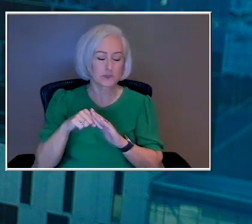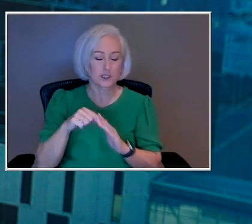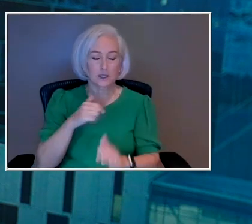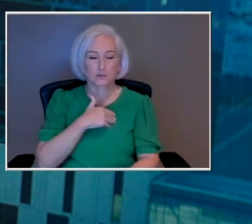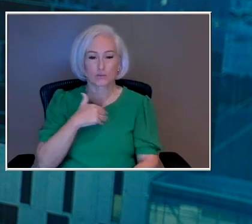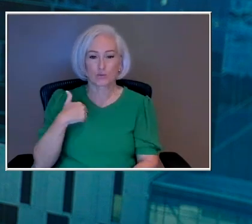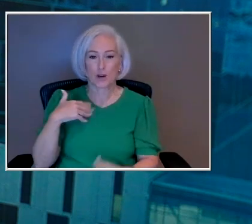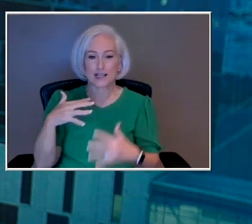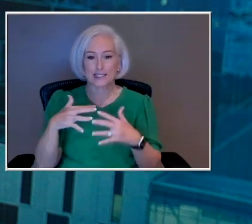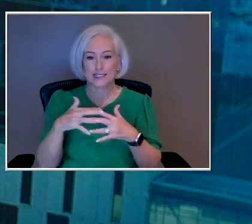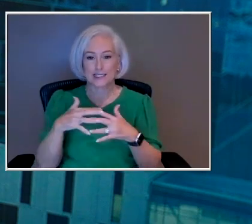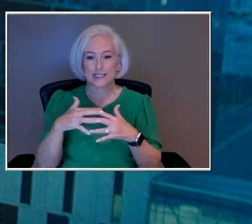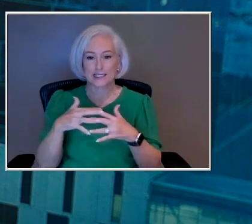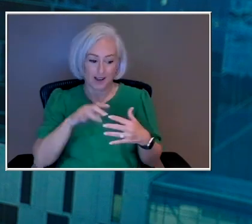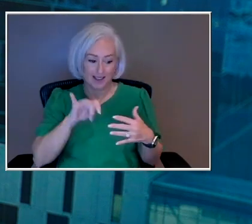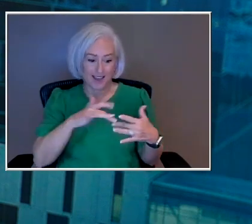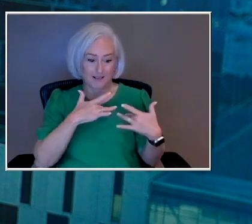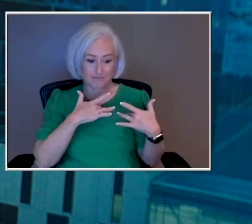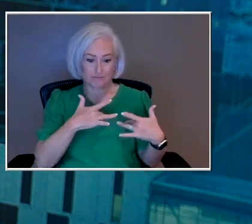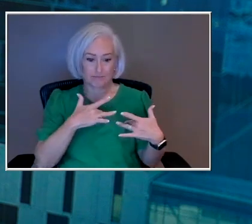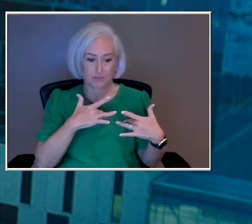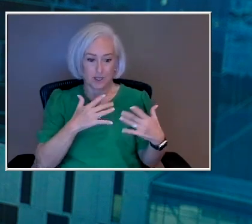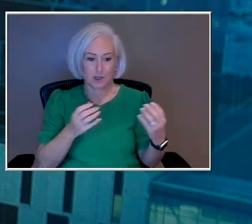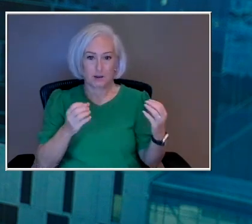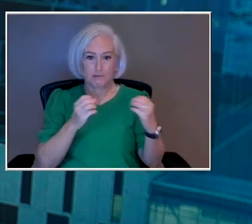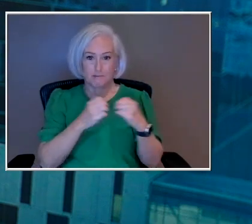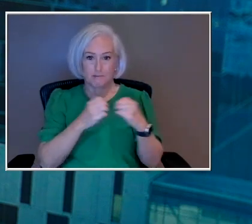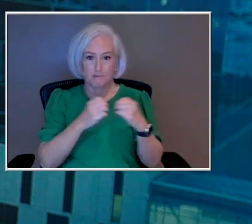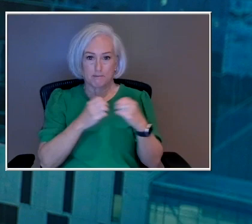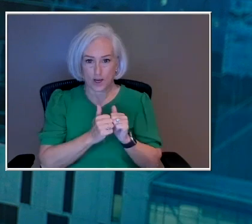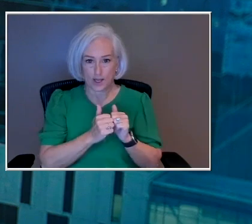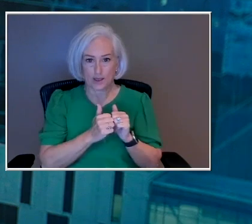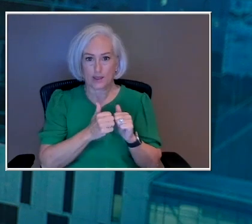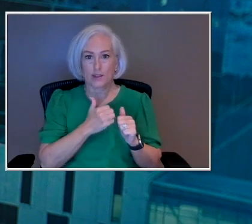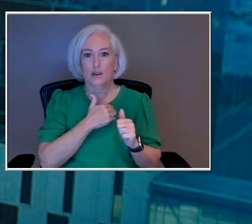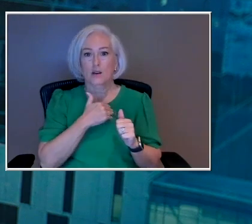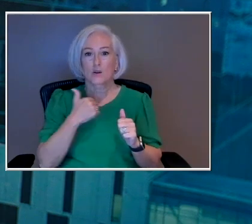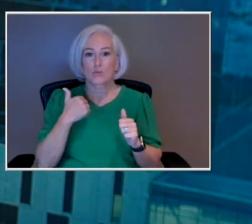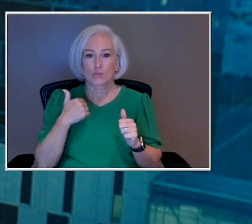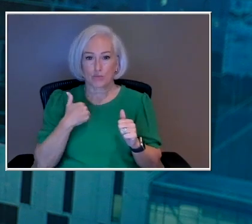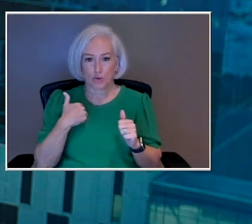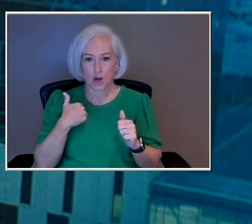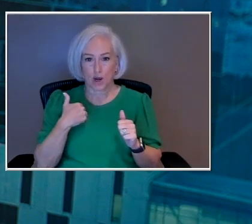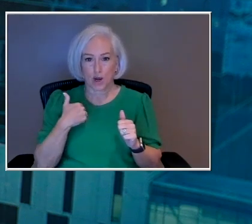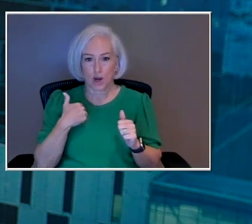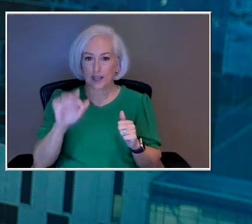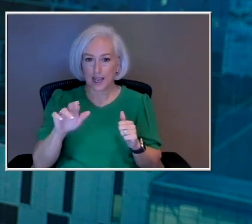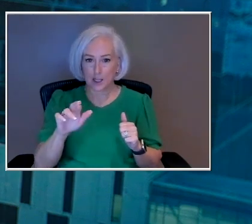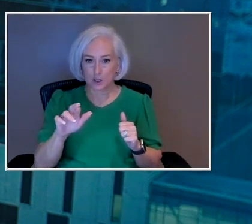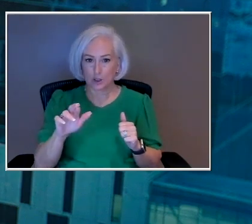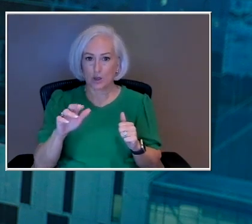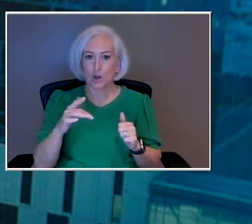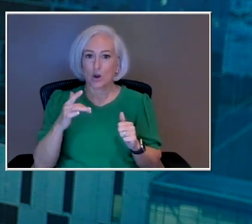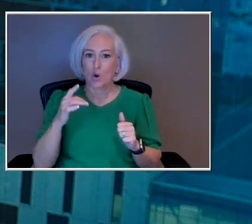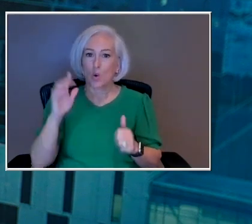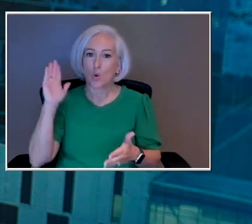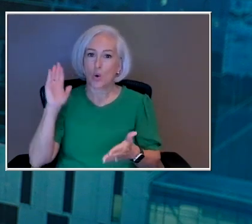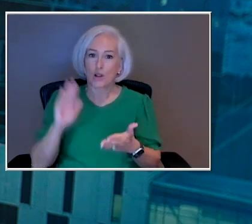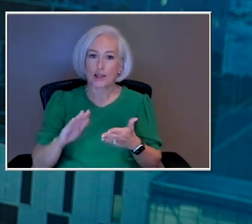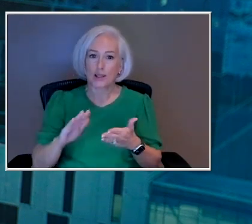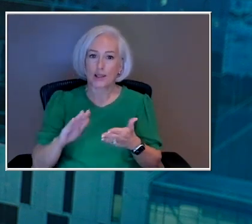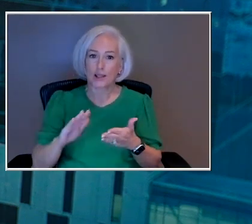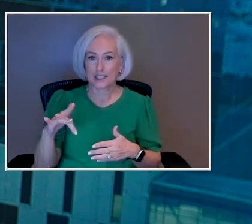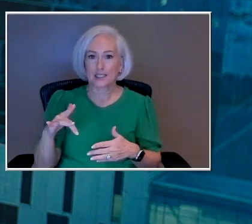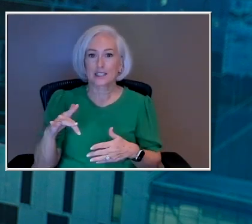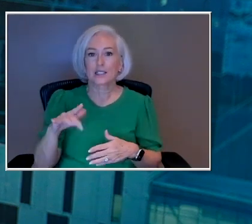we also have a decreased sensitivity of mammograms, because a cancer shows up as white, dense breast tissue is white, so being